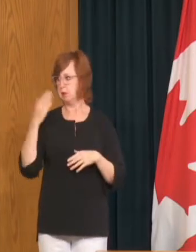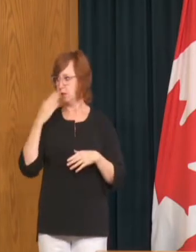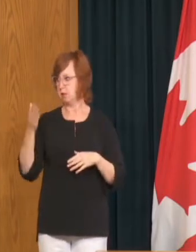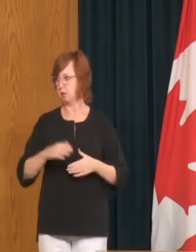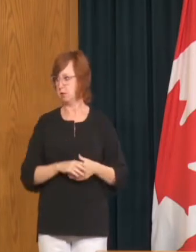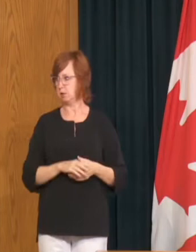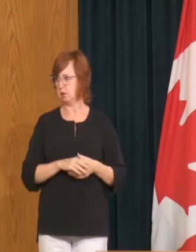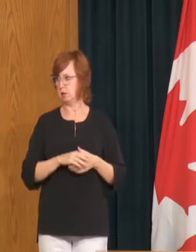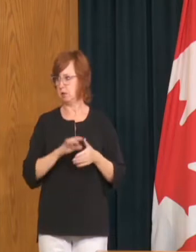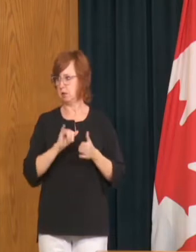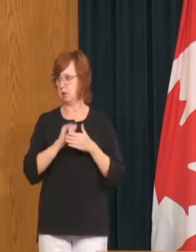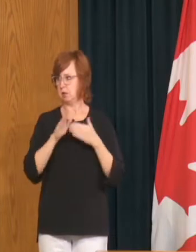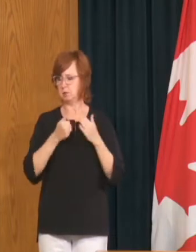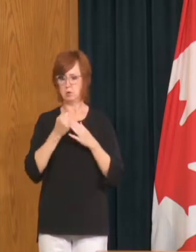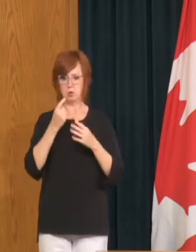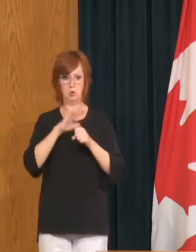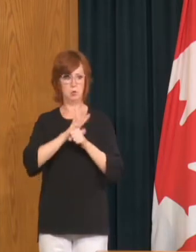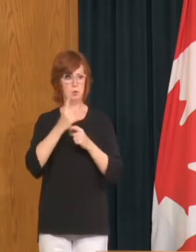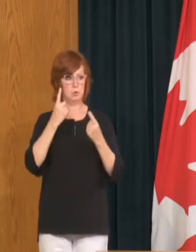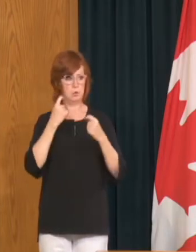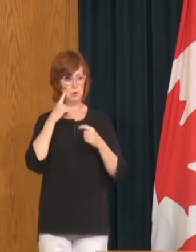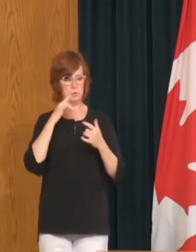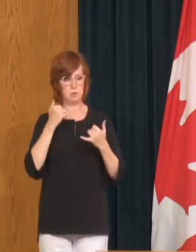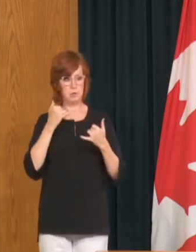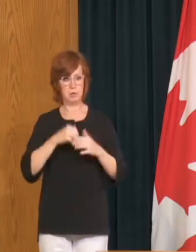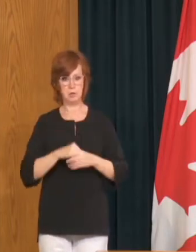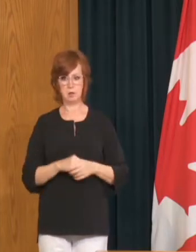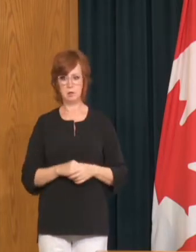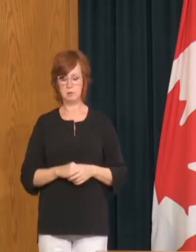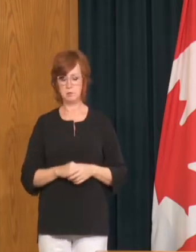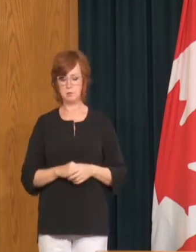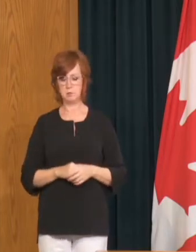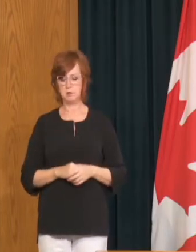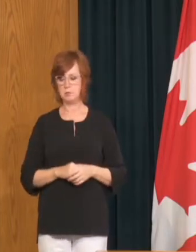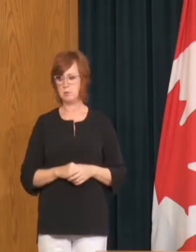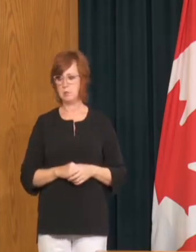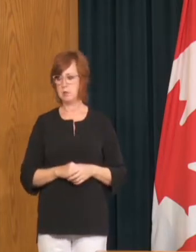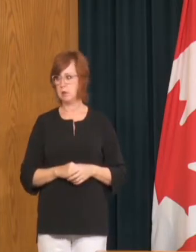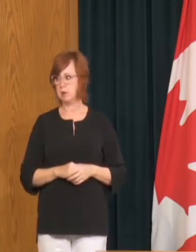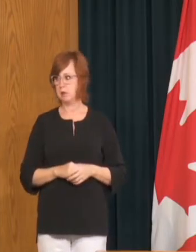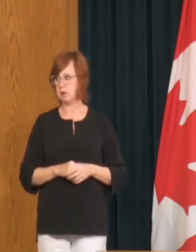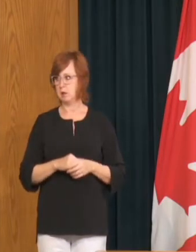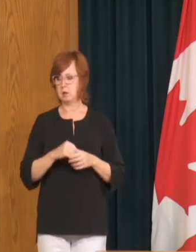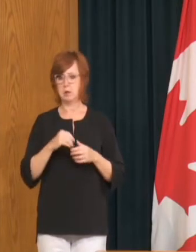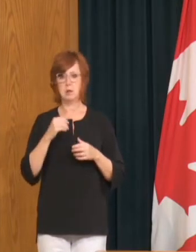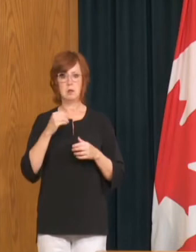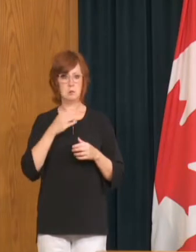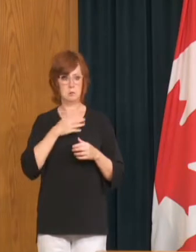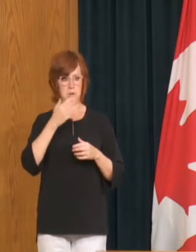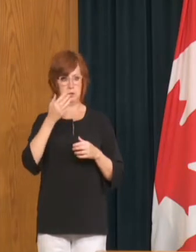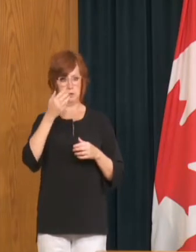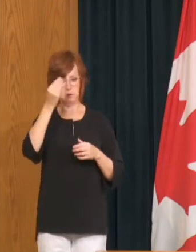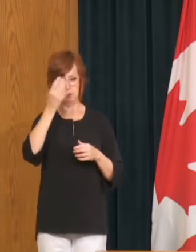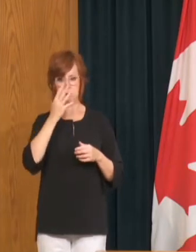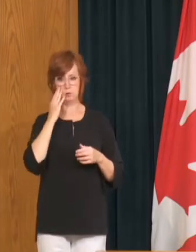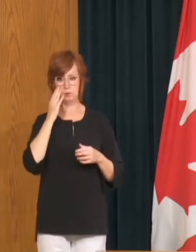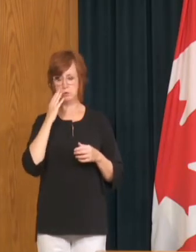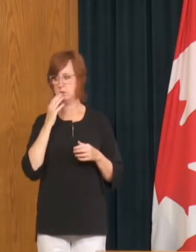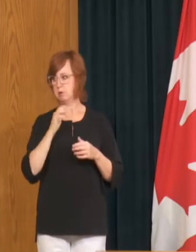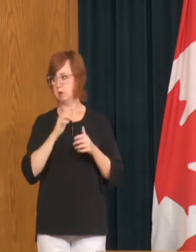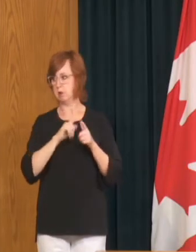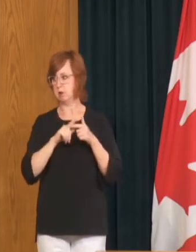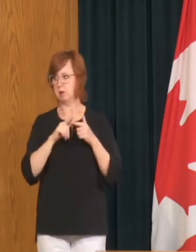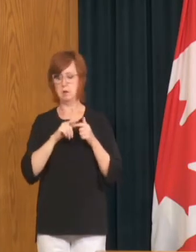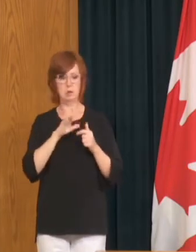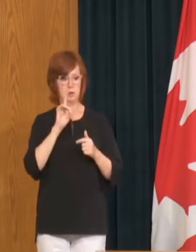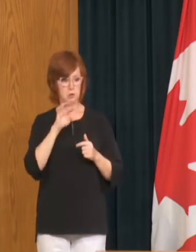Perfect, thank you. Those are all the COVID questions that we have for now. If there is anything further, please let us know and we can certainly follow up afterward. So